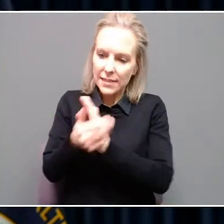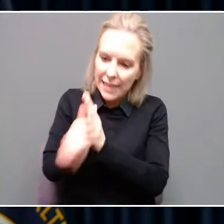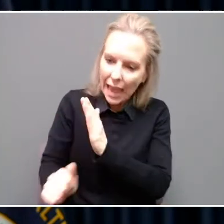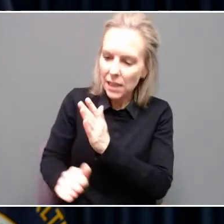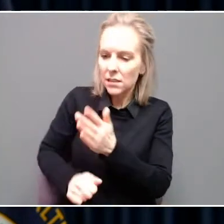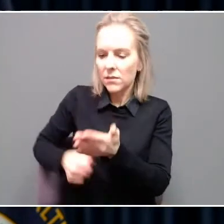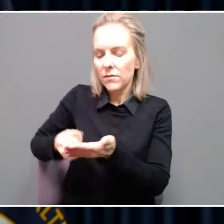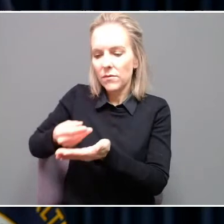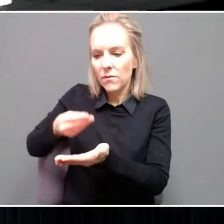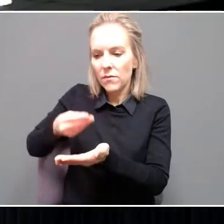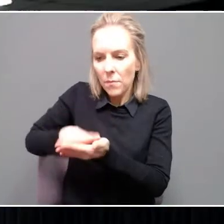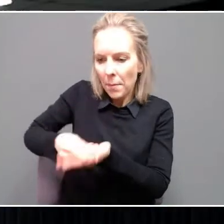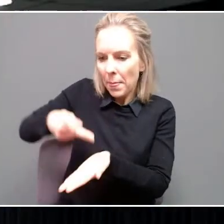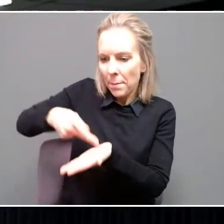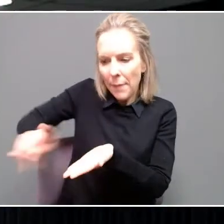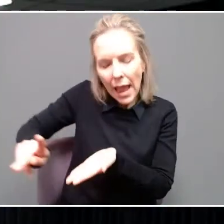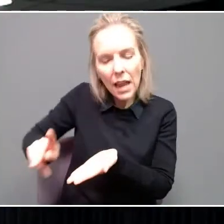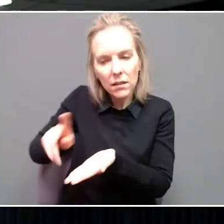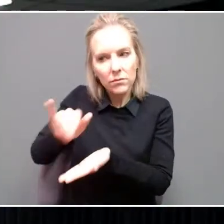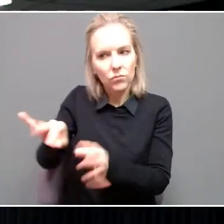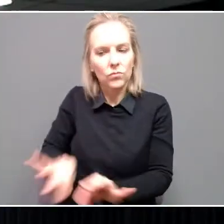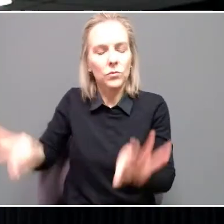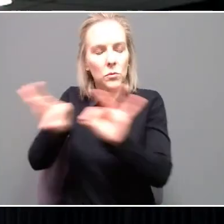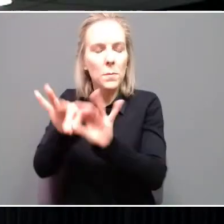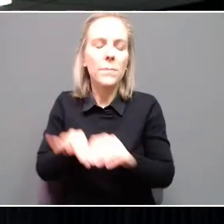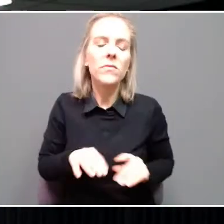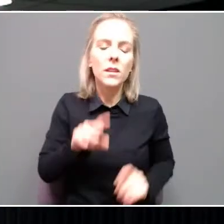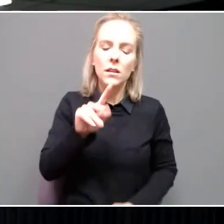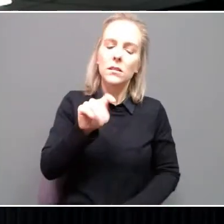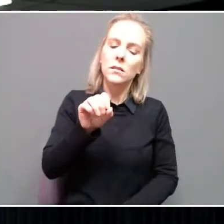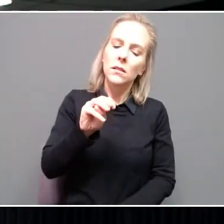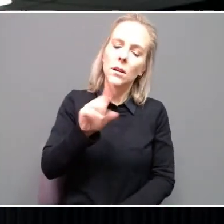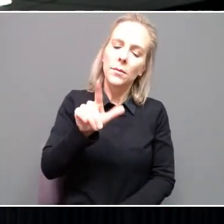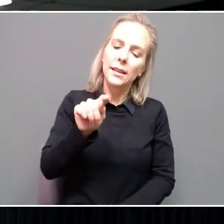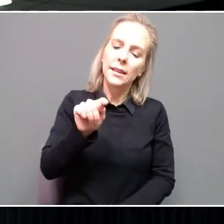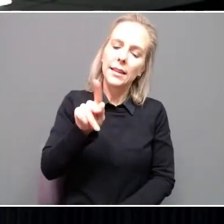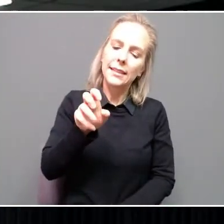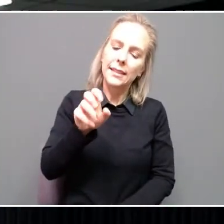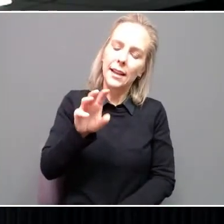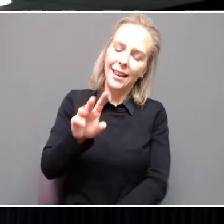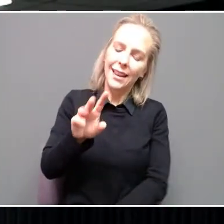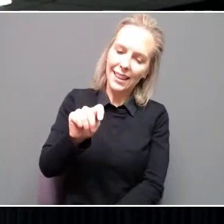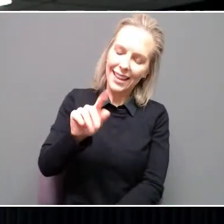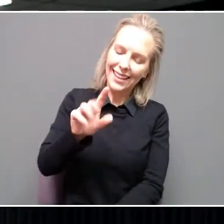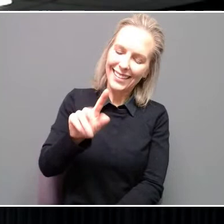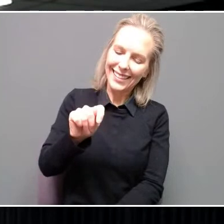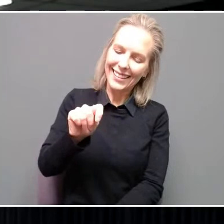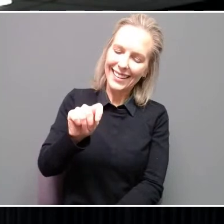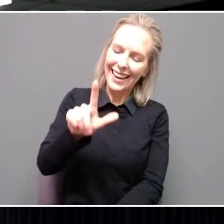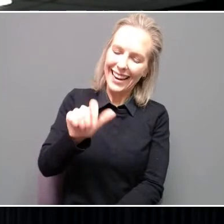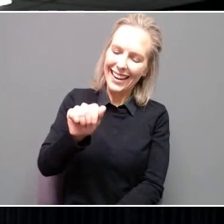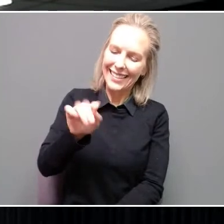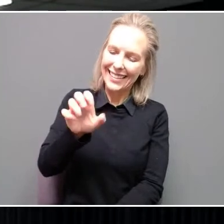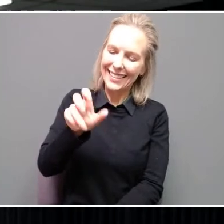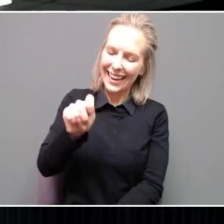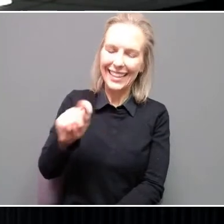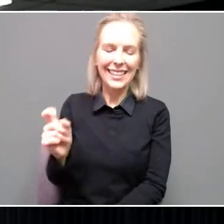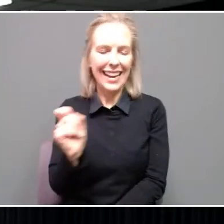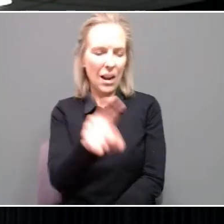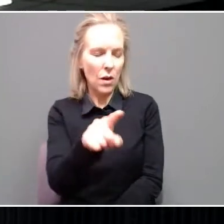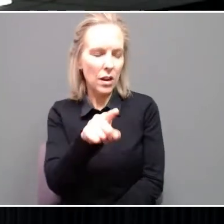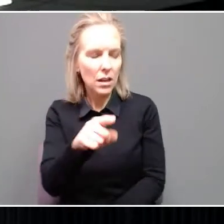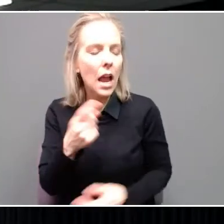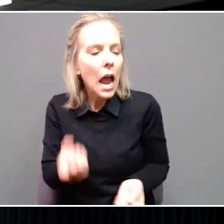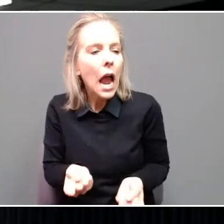pre-K. Tom Latek. Thank you, Governor. Good afternoon to you. How many people are we